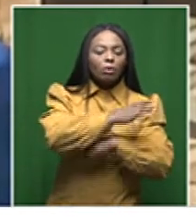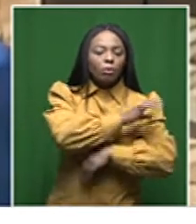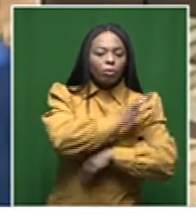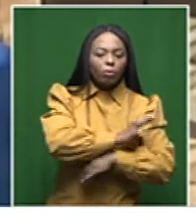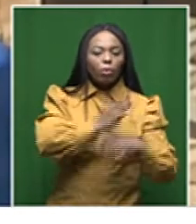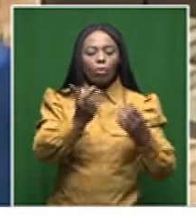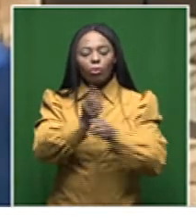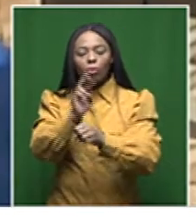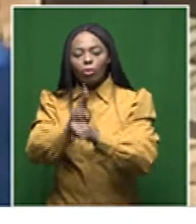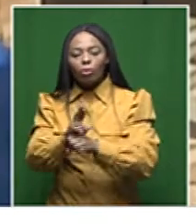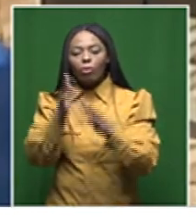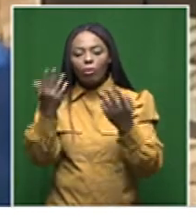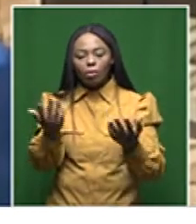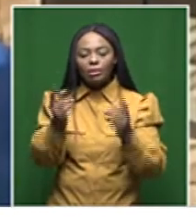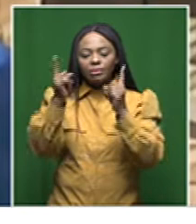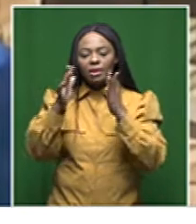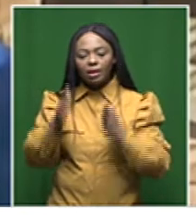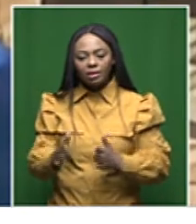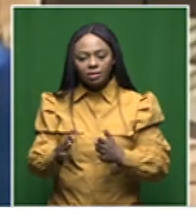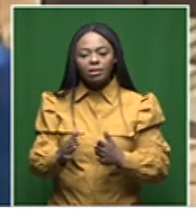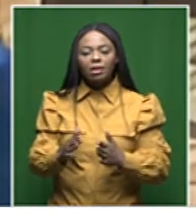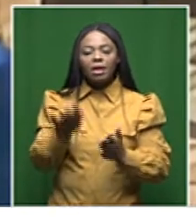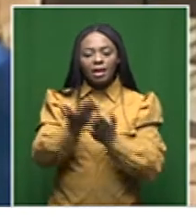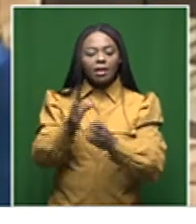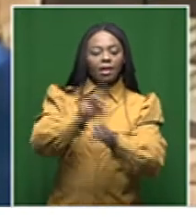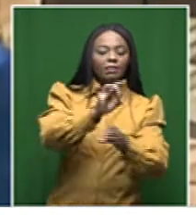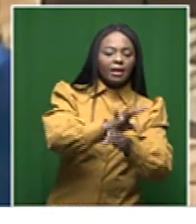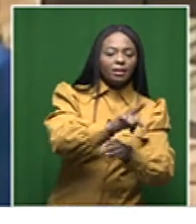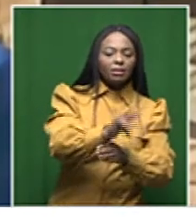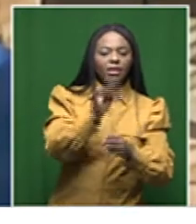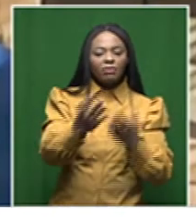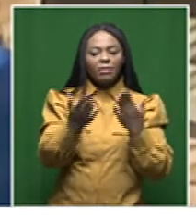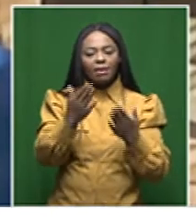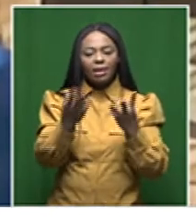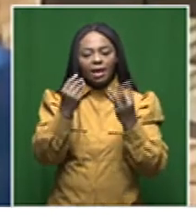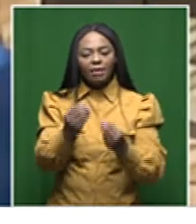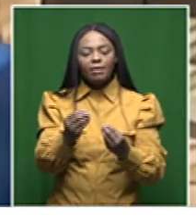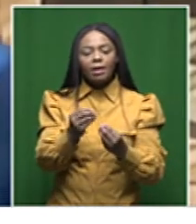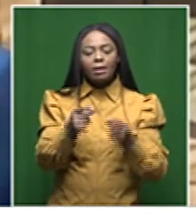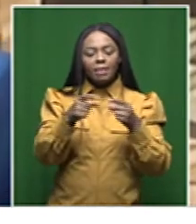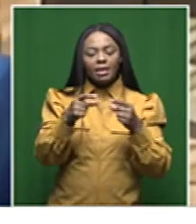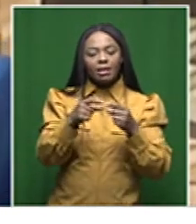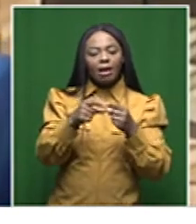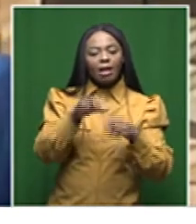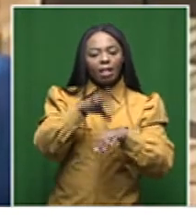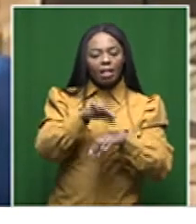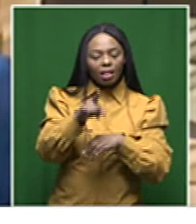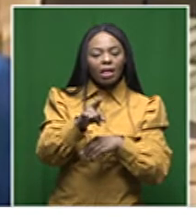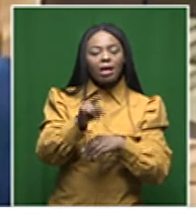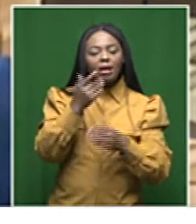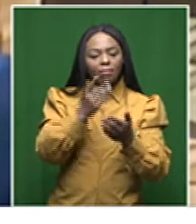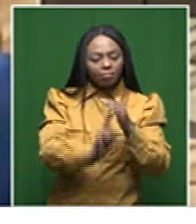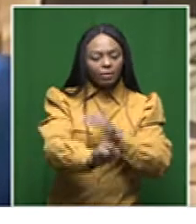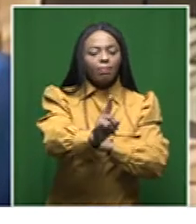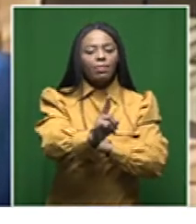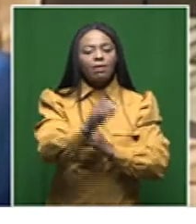find out where can I go from here. If you have access to medical insurance or you have a family practitioner, go directly to a family practitioner. Those